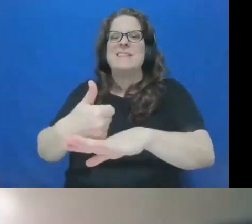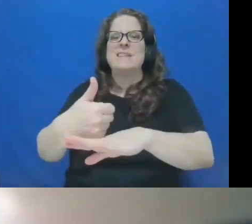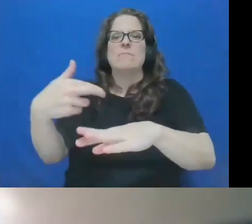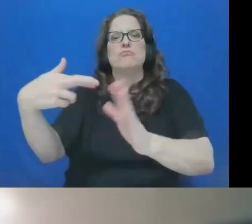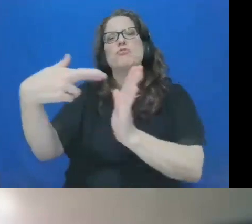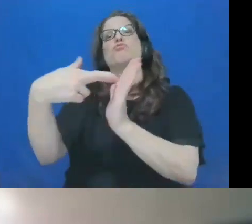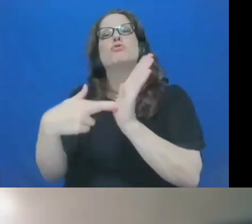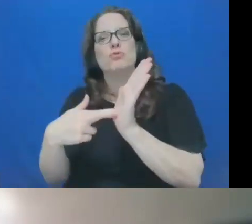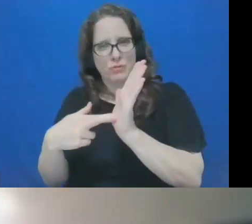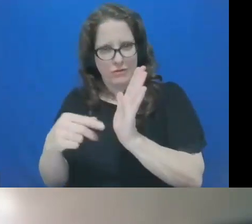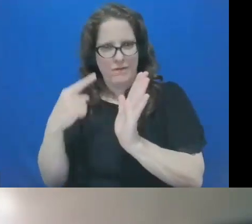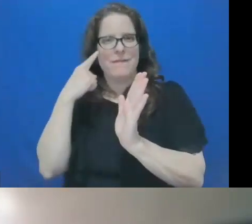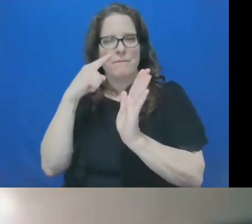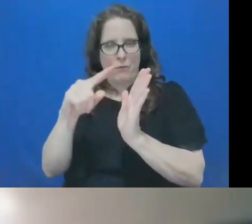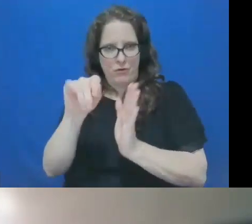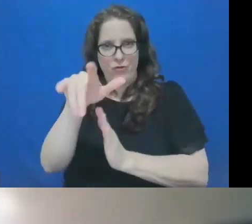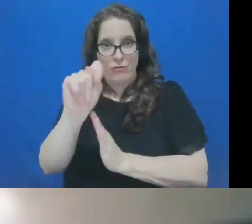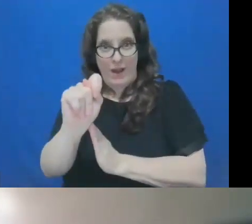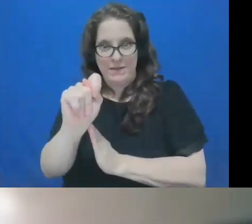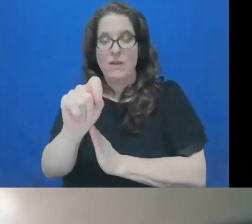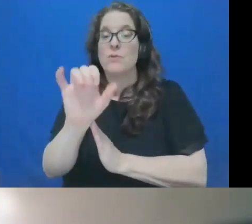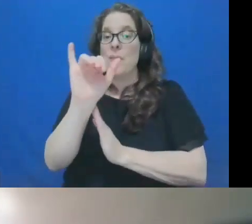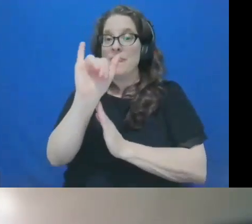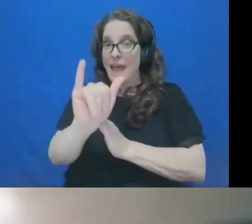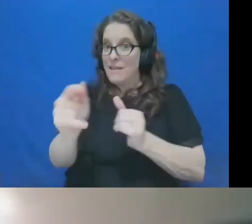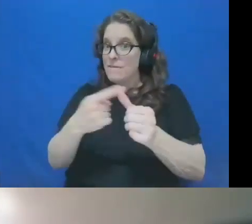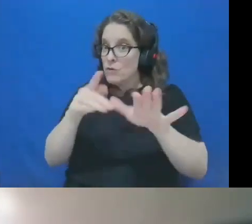So you want to do that first before you fund the trust.